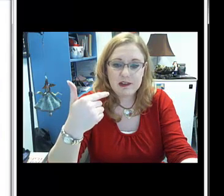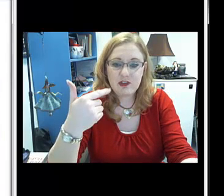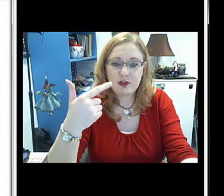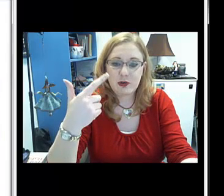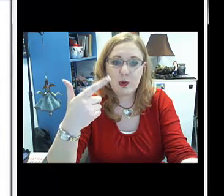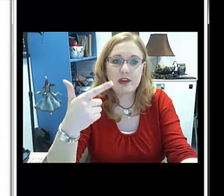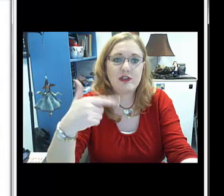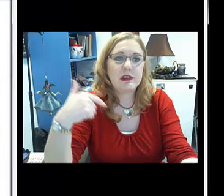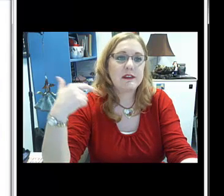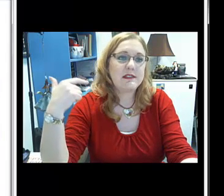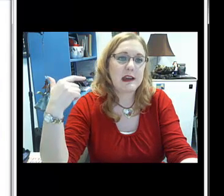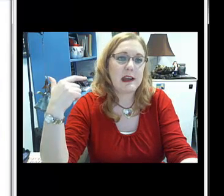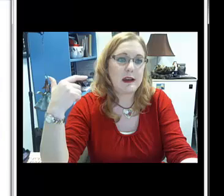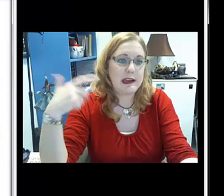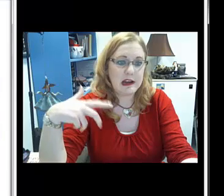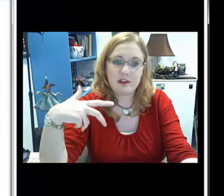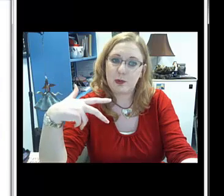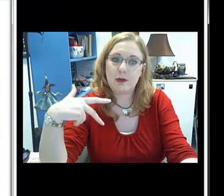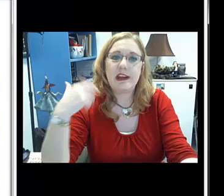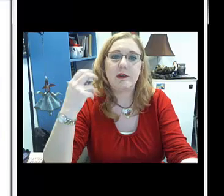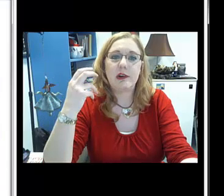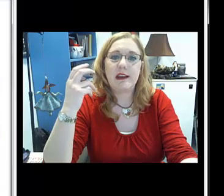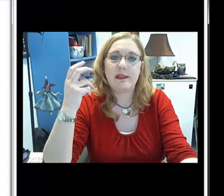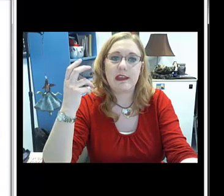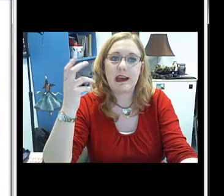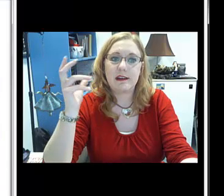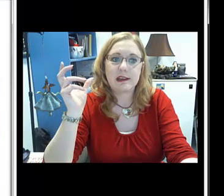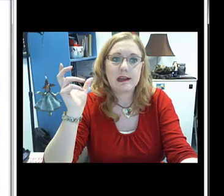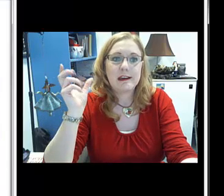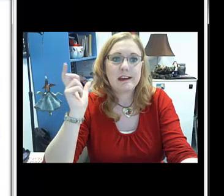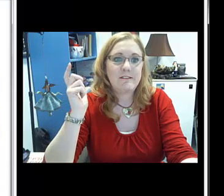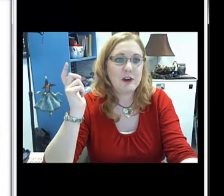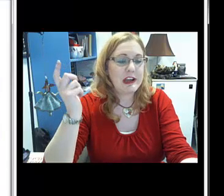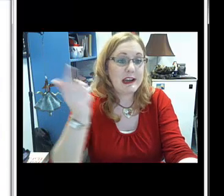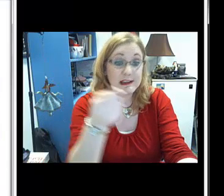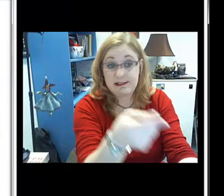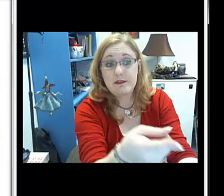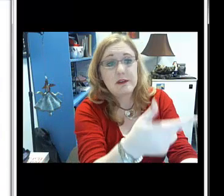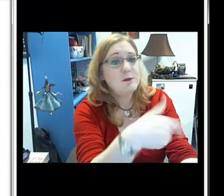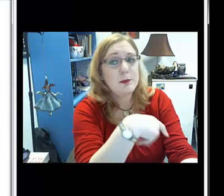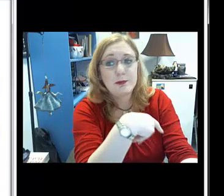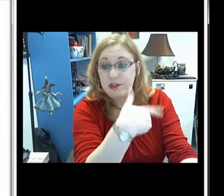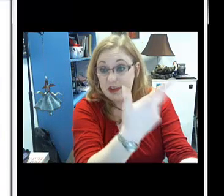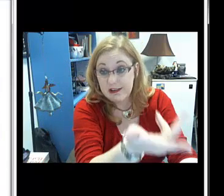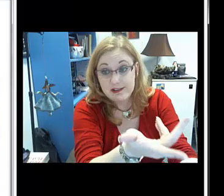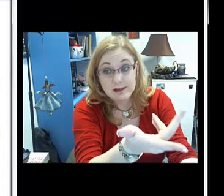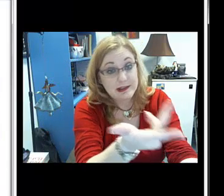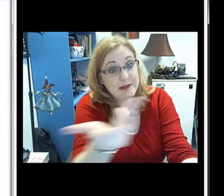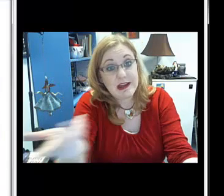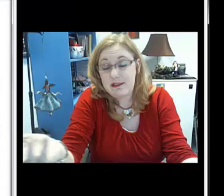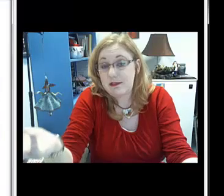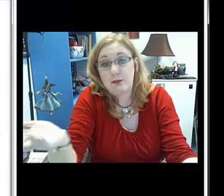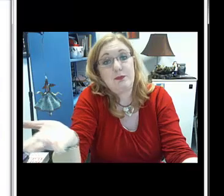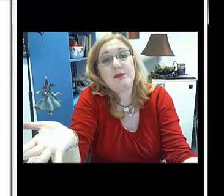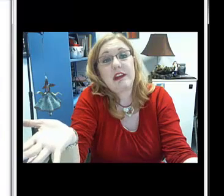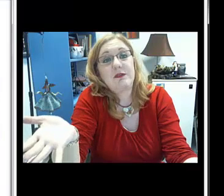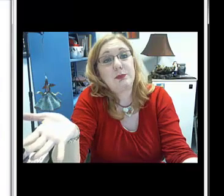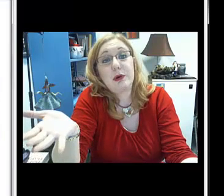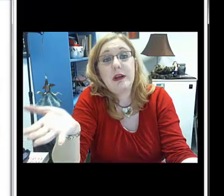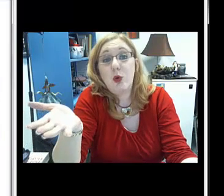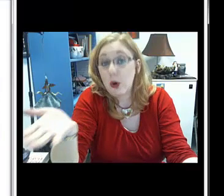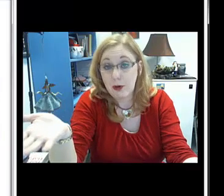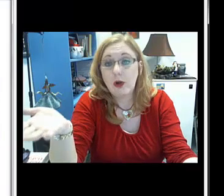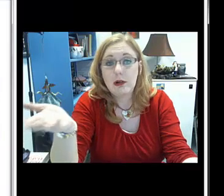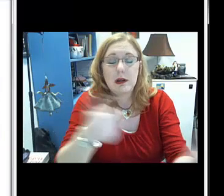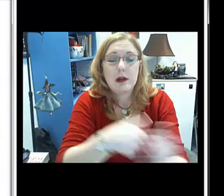that answers your questions. And again, I just want to reiterate that if you're getting a 74%, that's